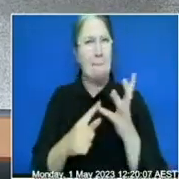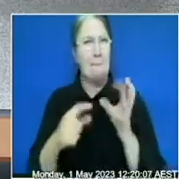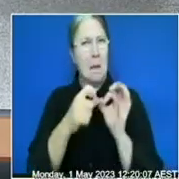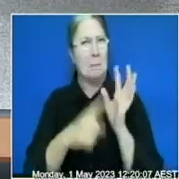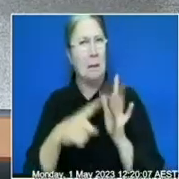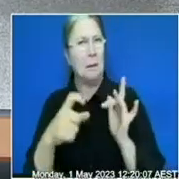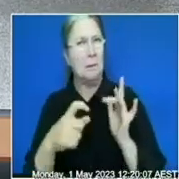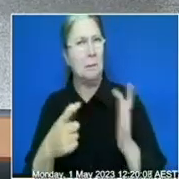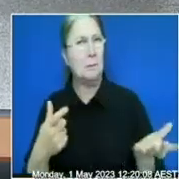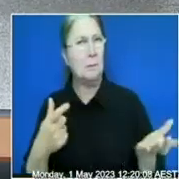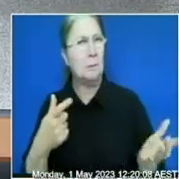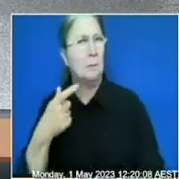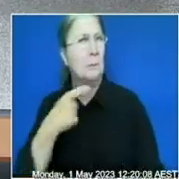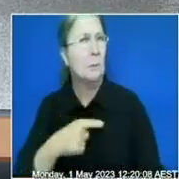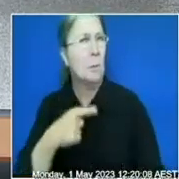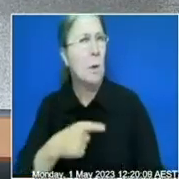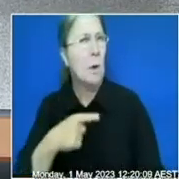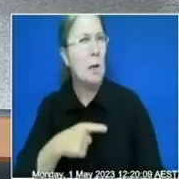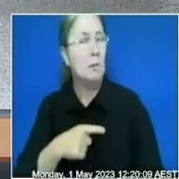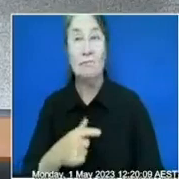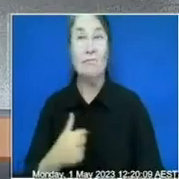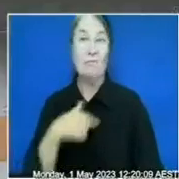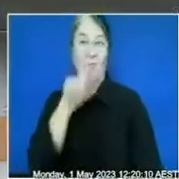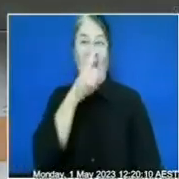Are you aware that